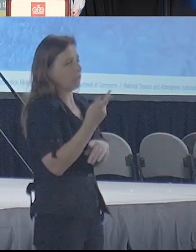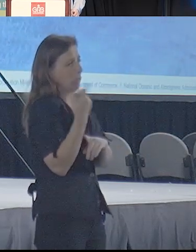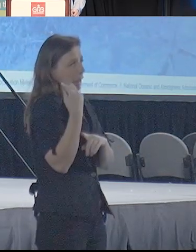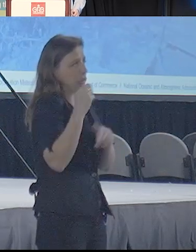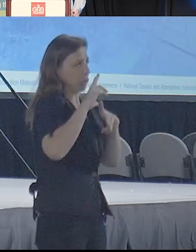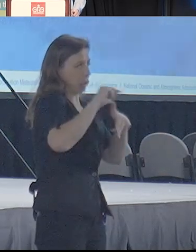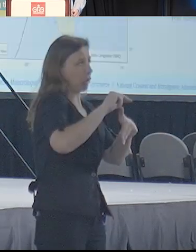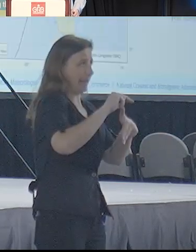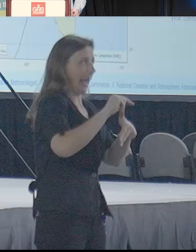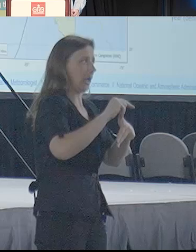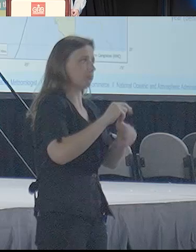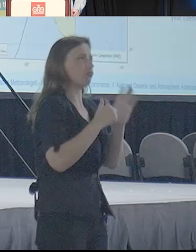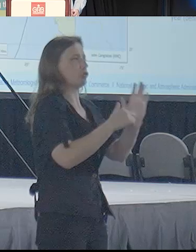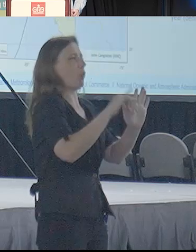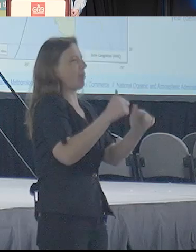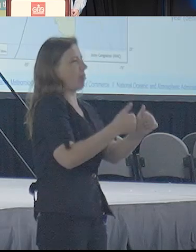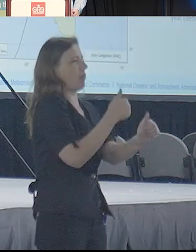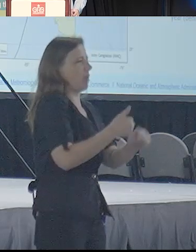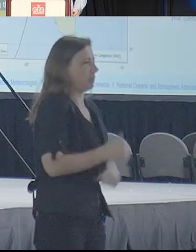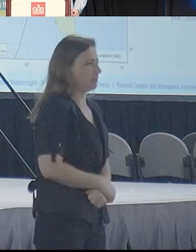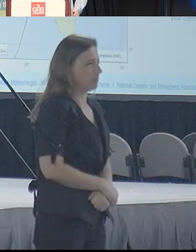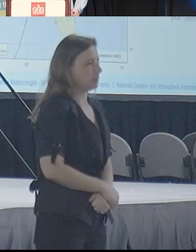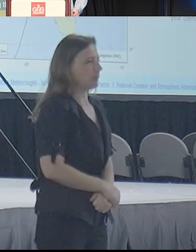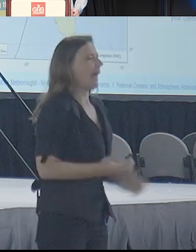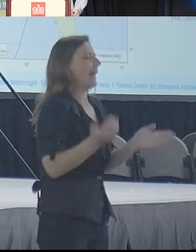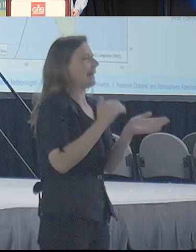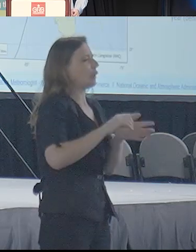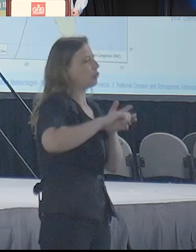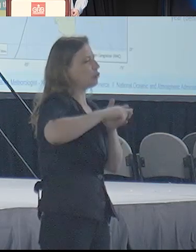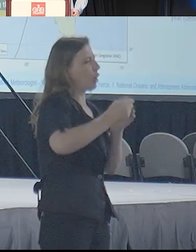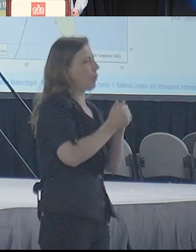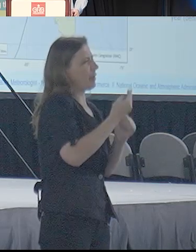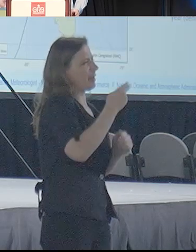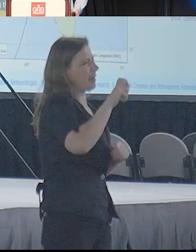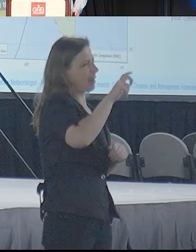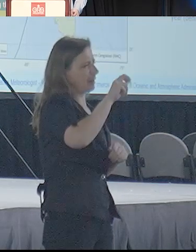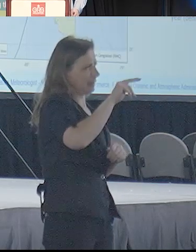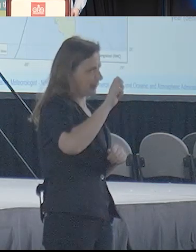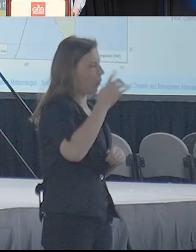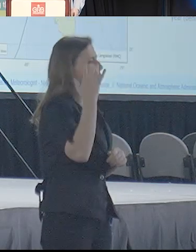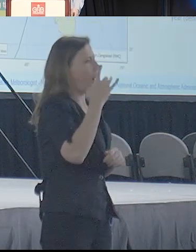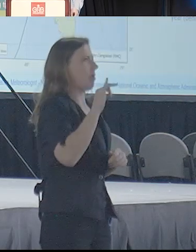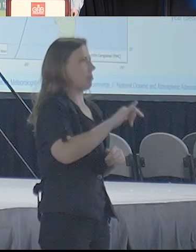that really highlight this particular threat. Again, let's start with Hurricane Helene, because it was such a